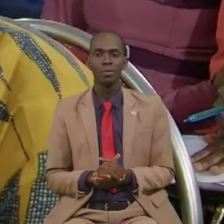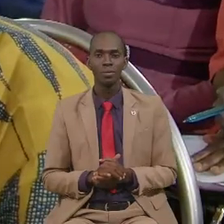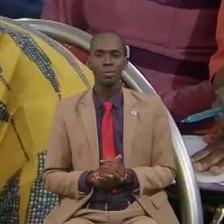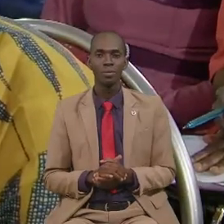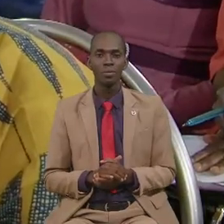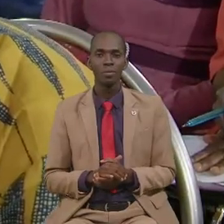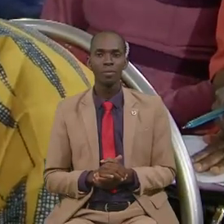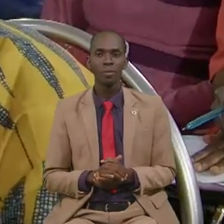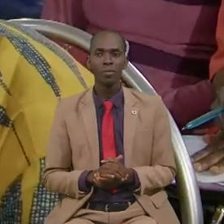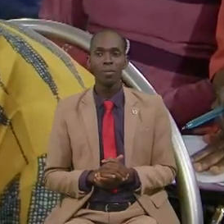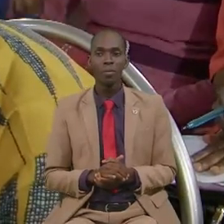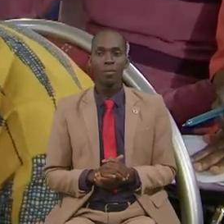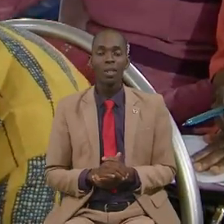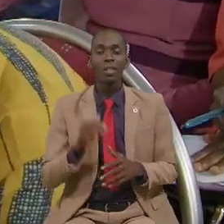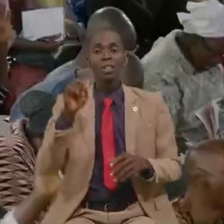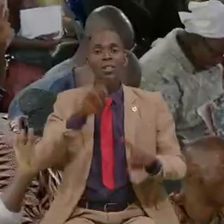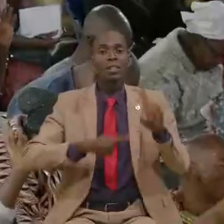You need a great amen